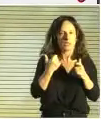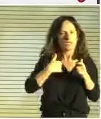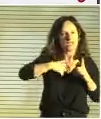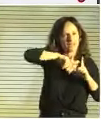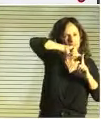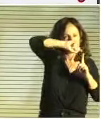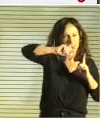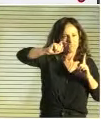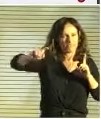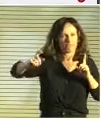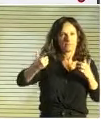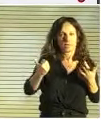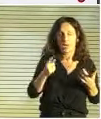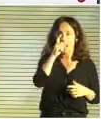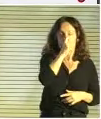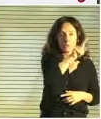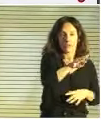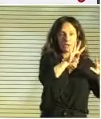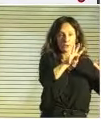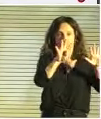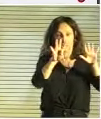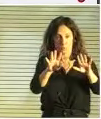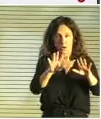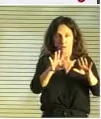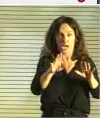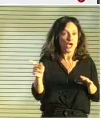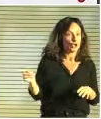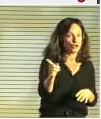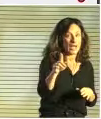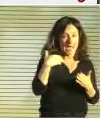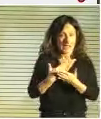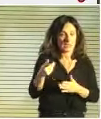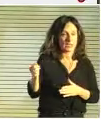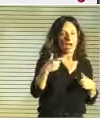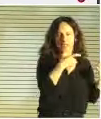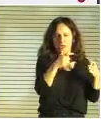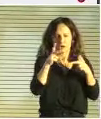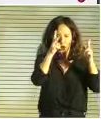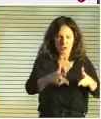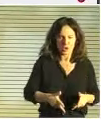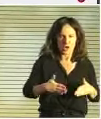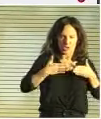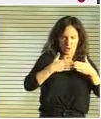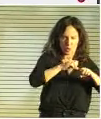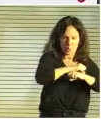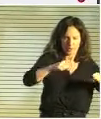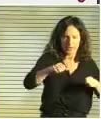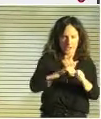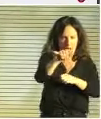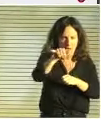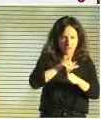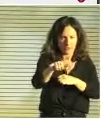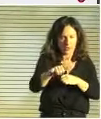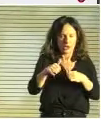business sectors, hotel, cruise, and aviation. And then they defined a path